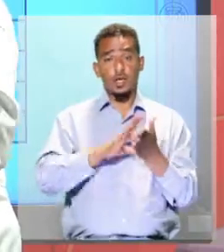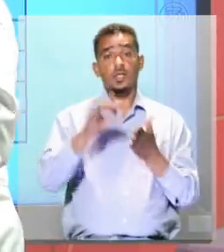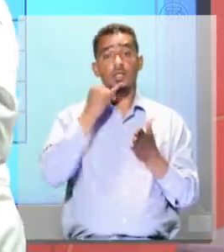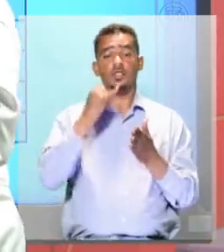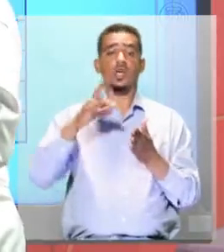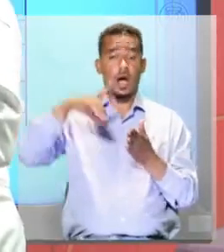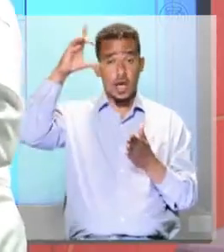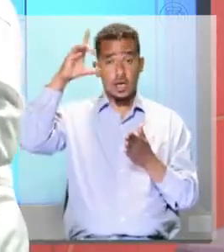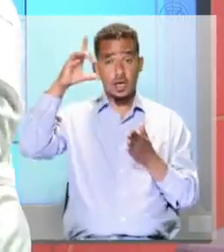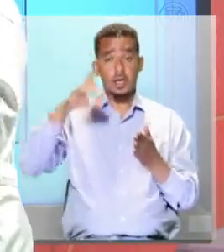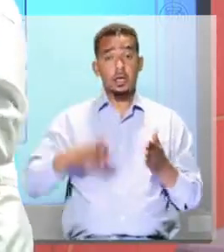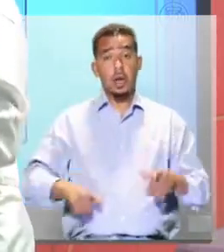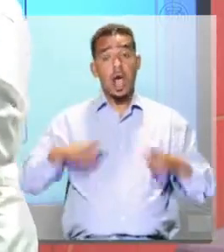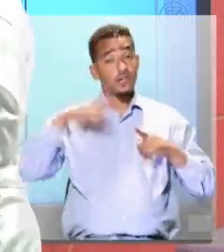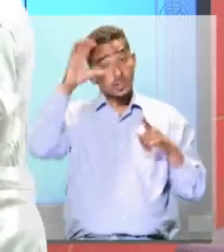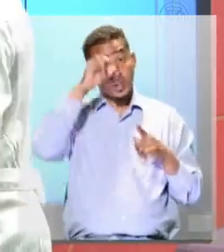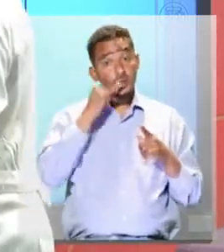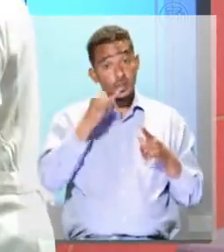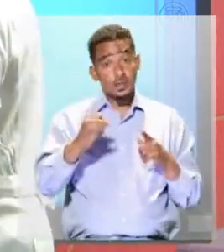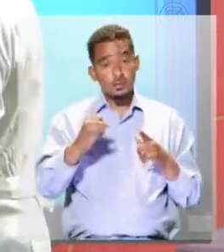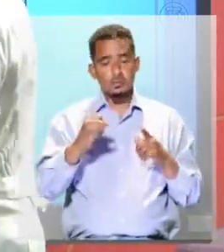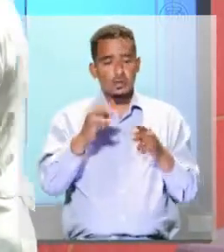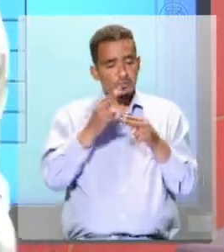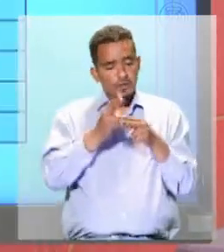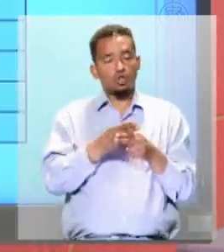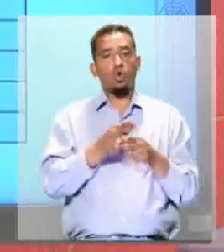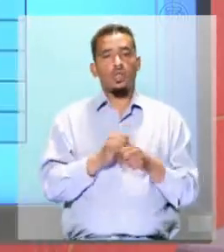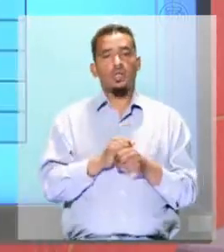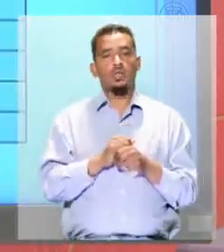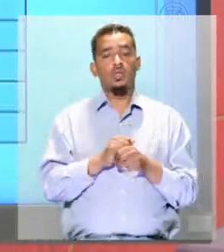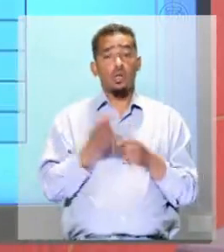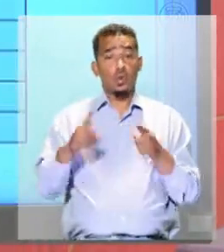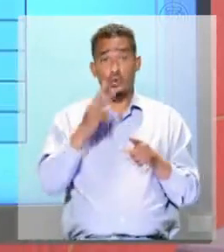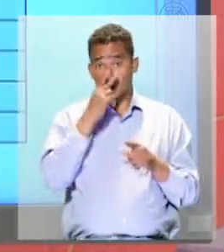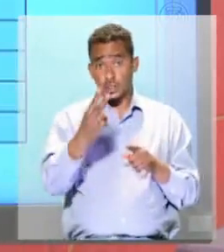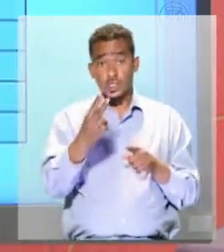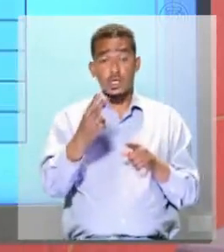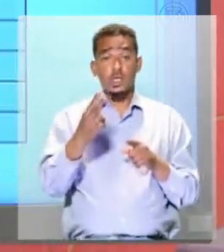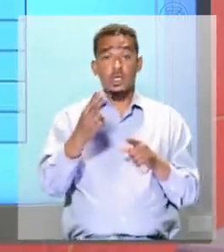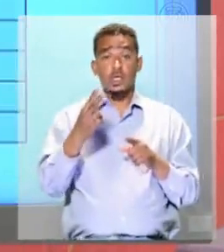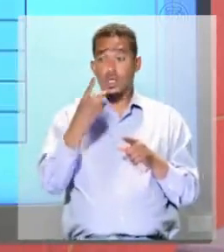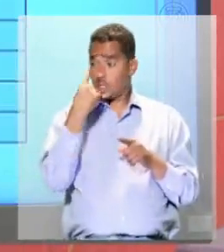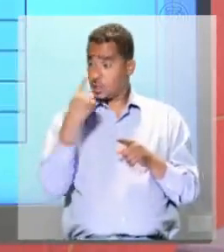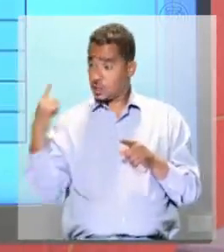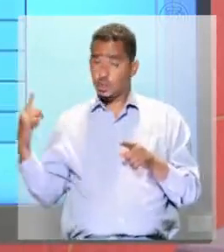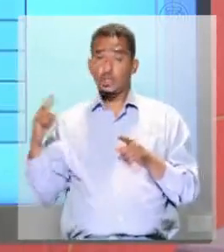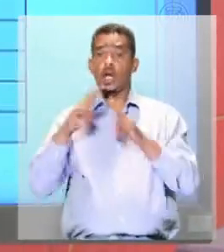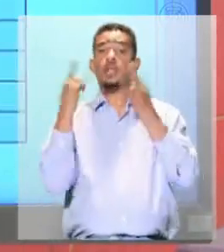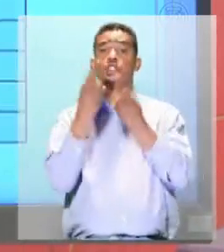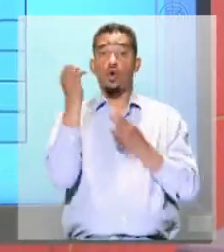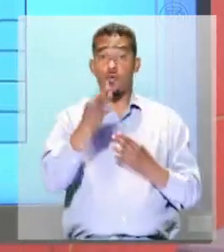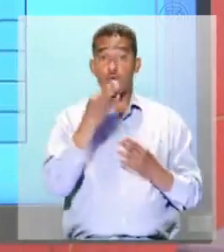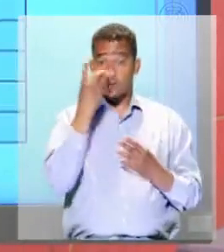our life expectancy is very short. When we see each region of Africa,